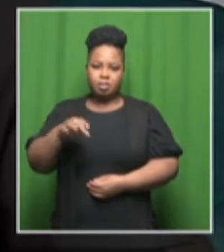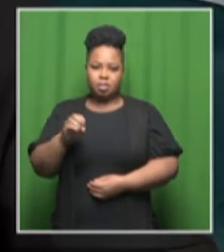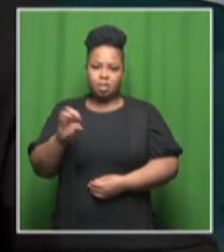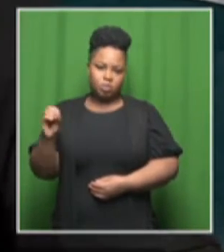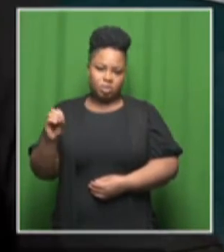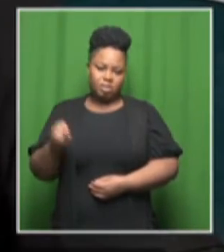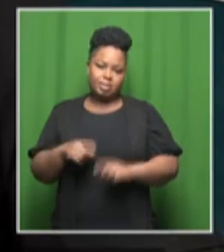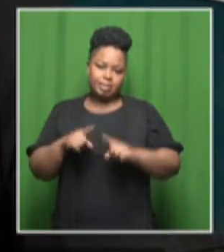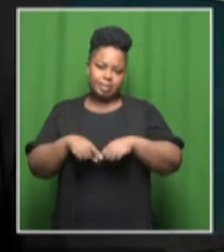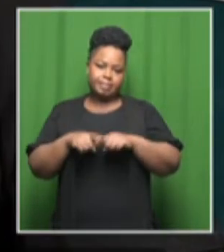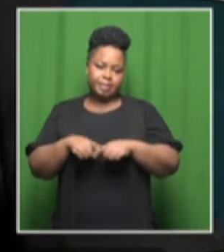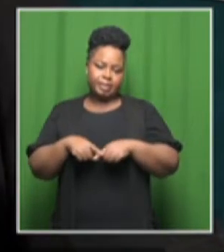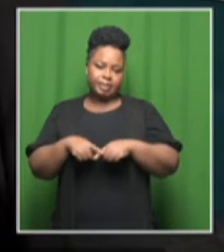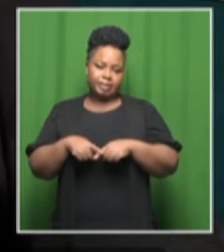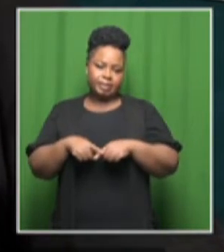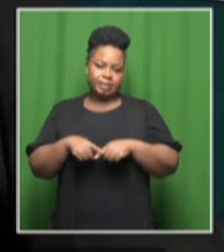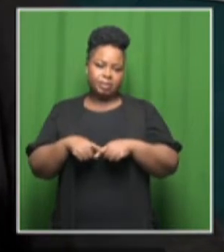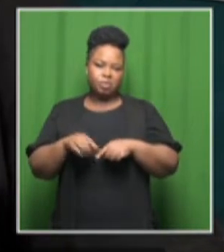the unit.